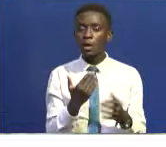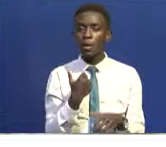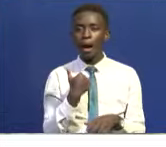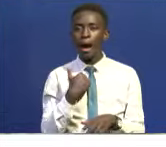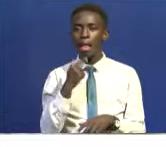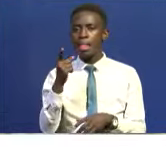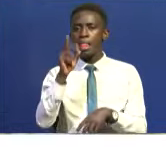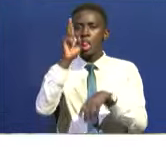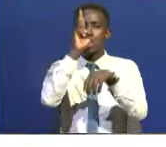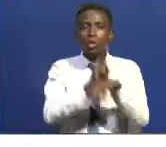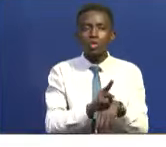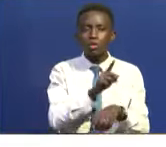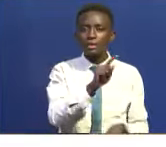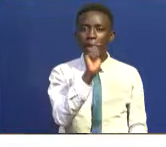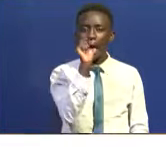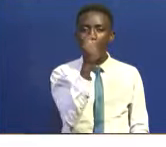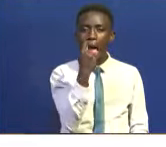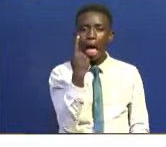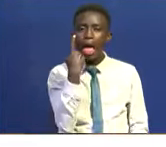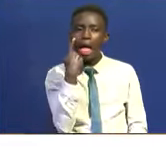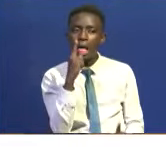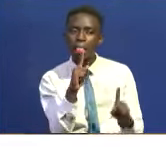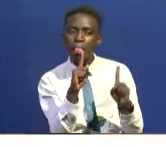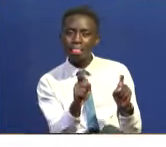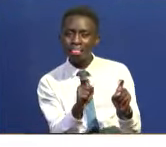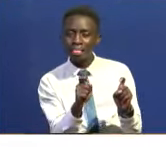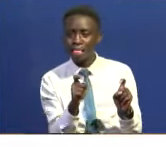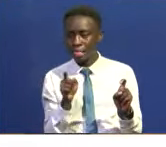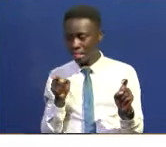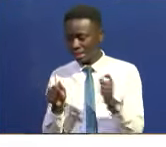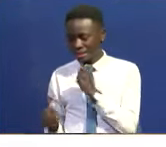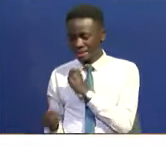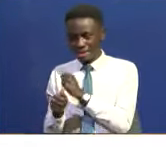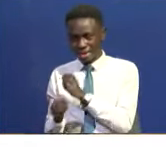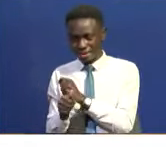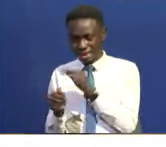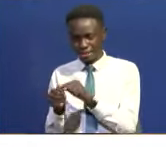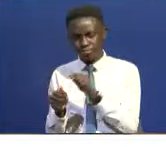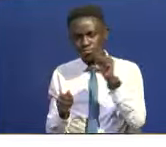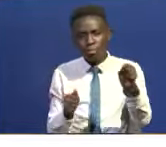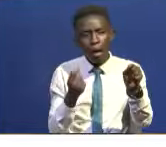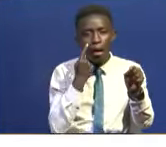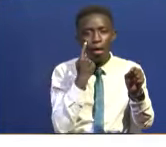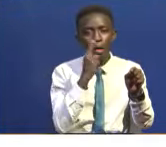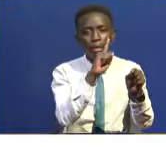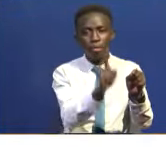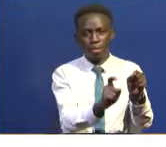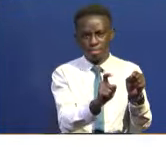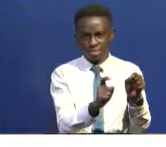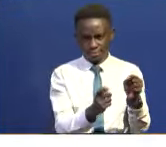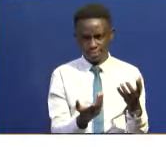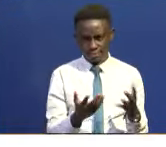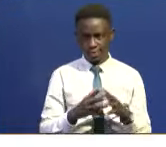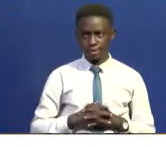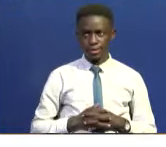dangerous substances. Of this genetically modified